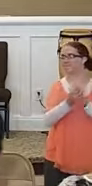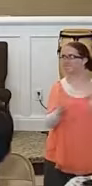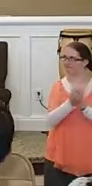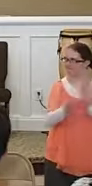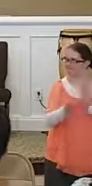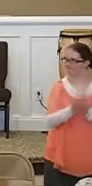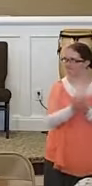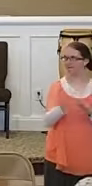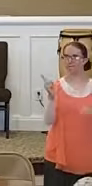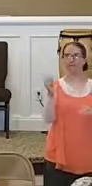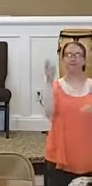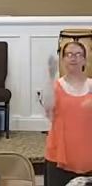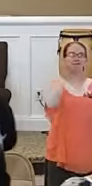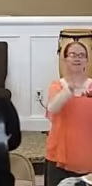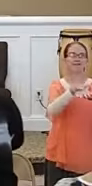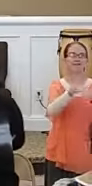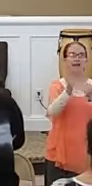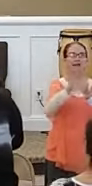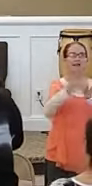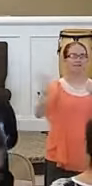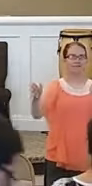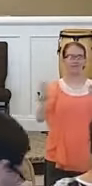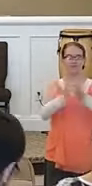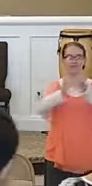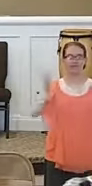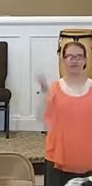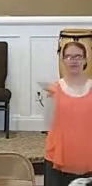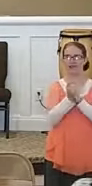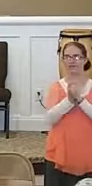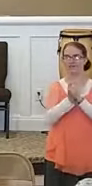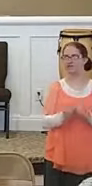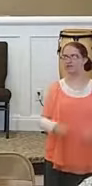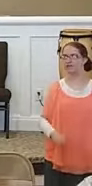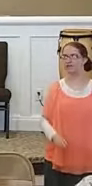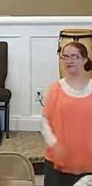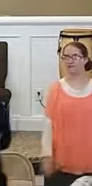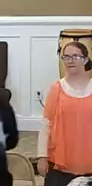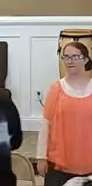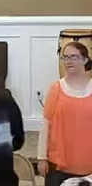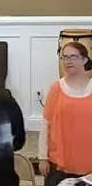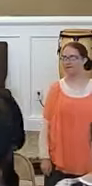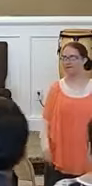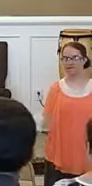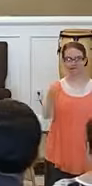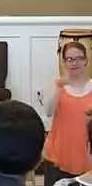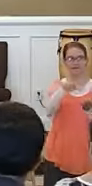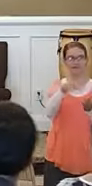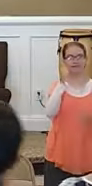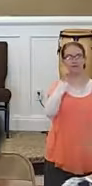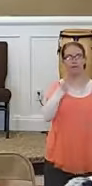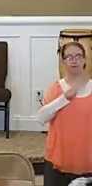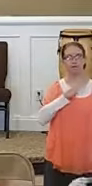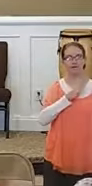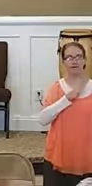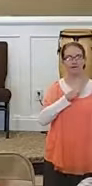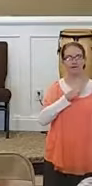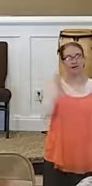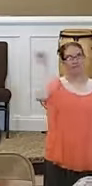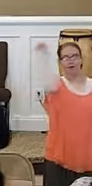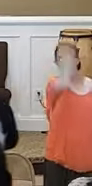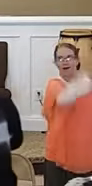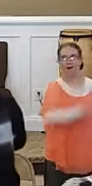Hallelujah. But once you touch him, everything changes. Amen. This little lady had been